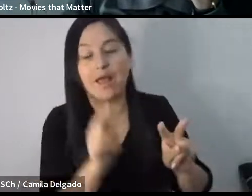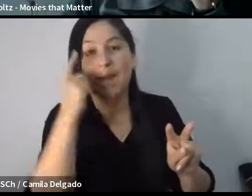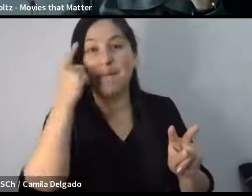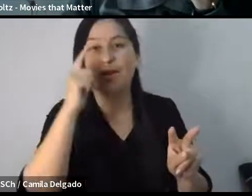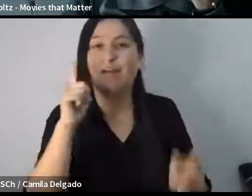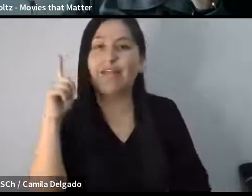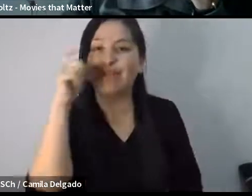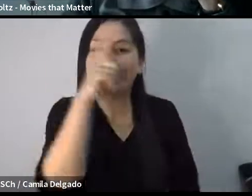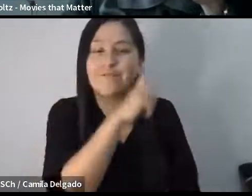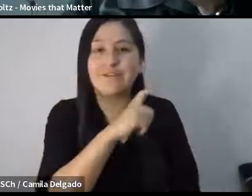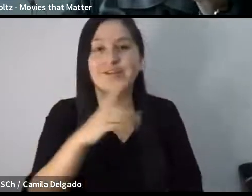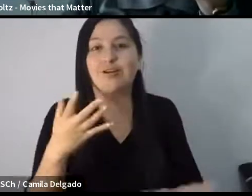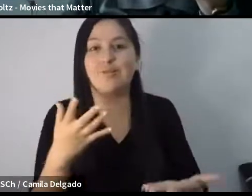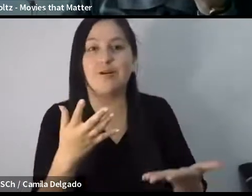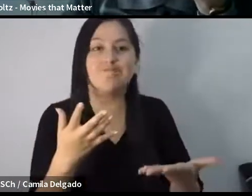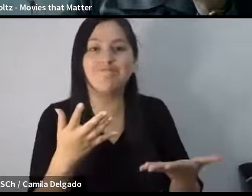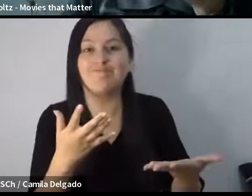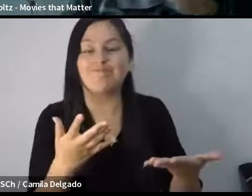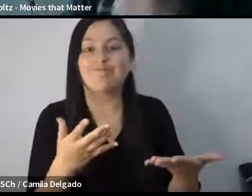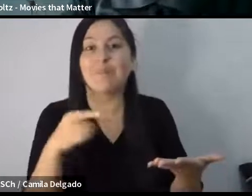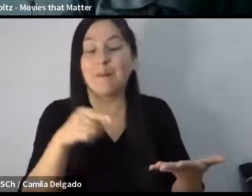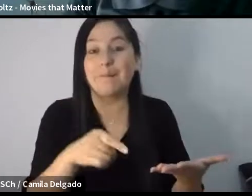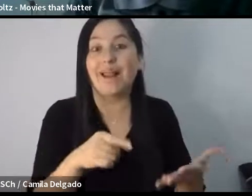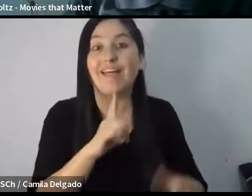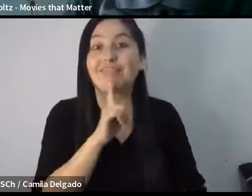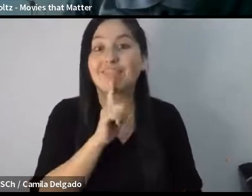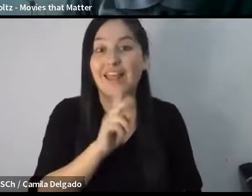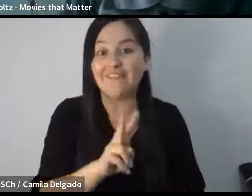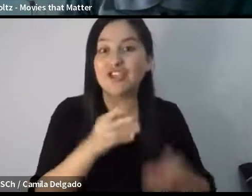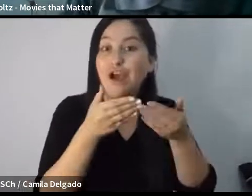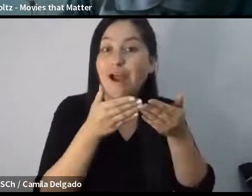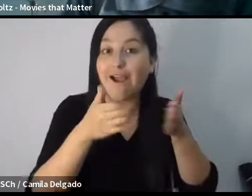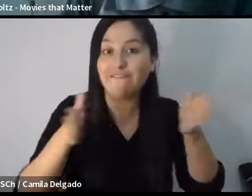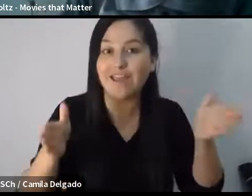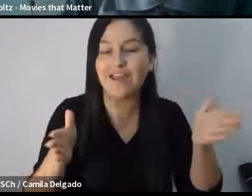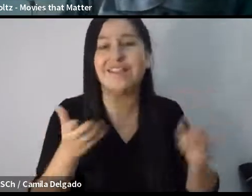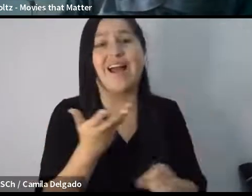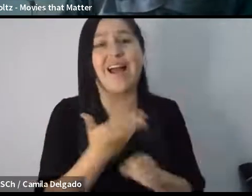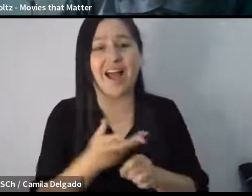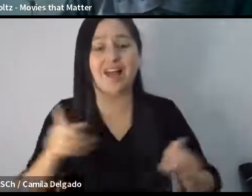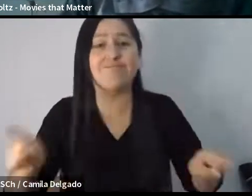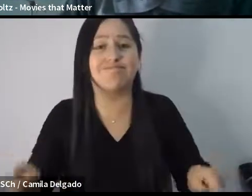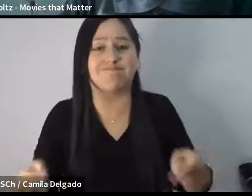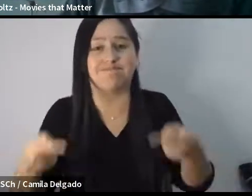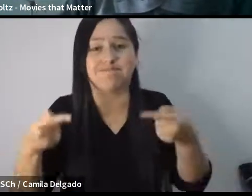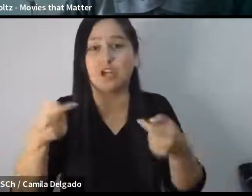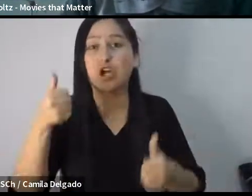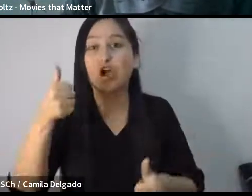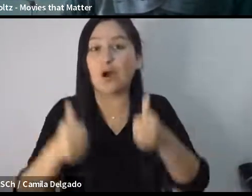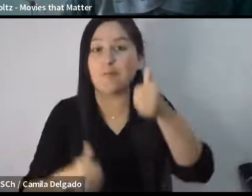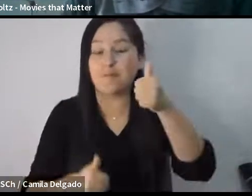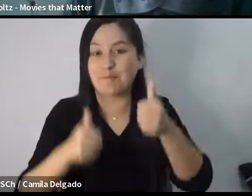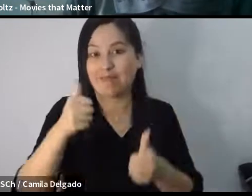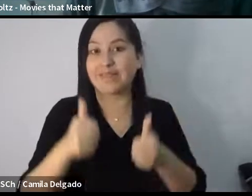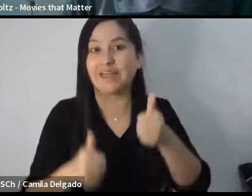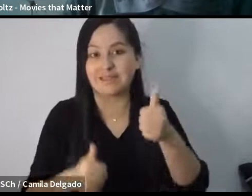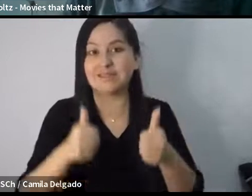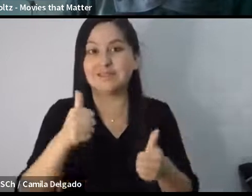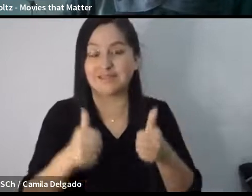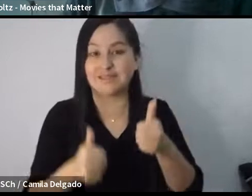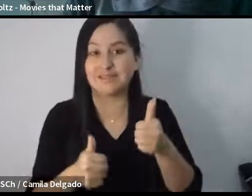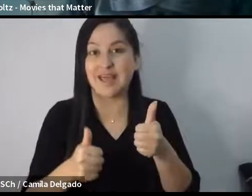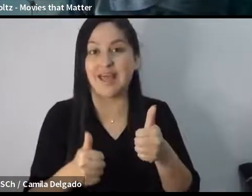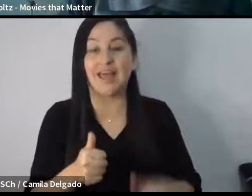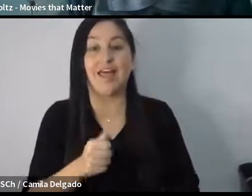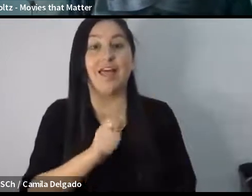know there's a great competition of private channels, and to compete with their content is really